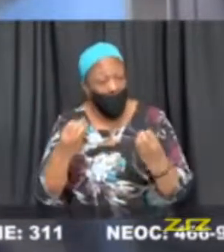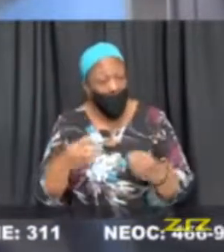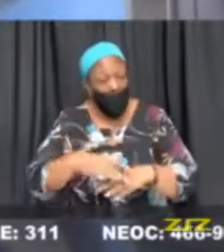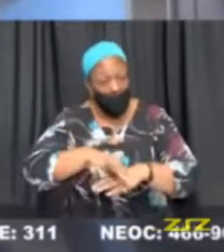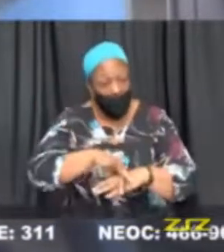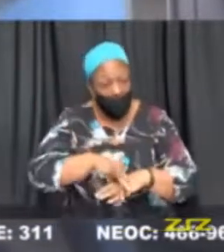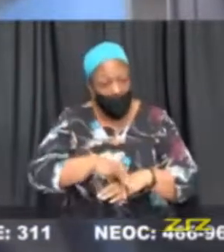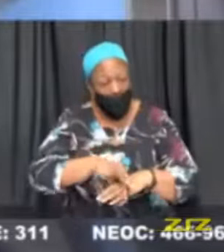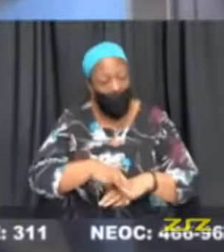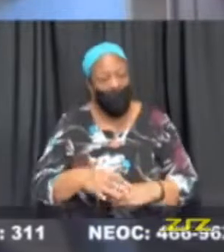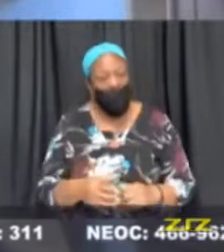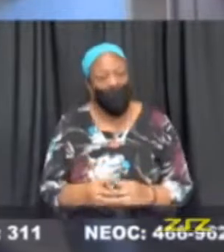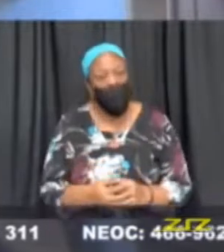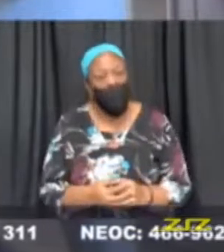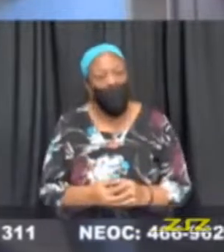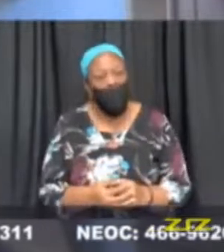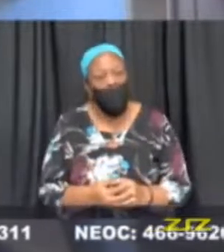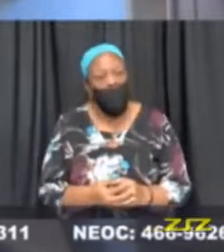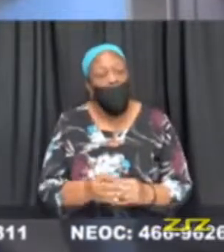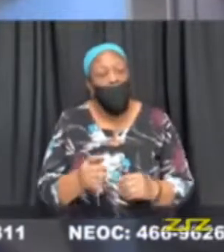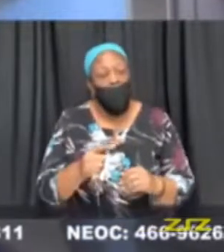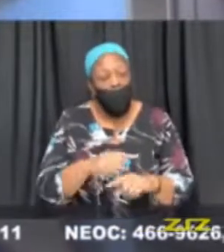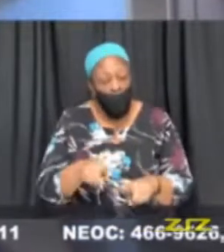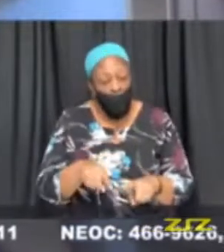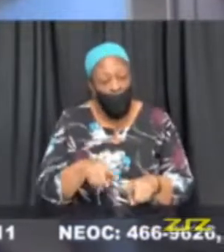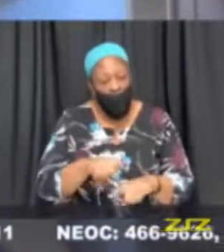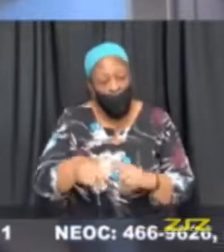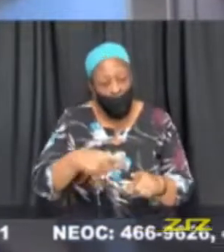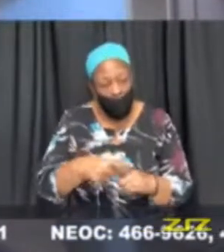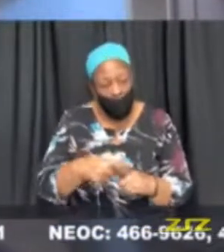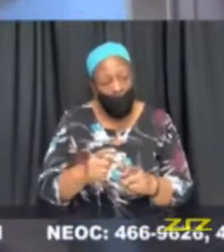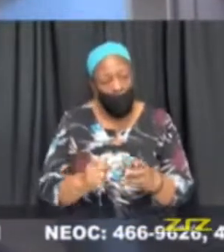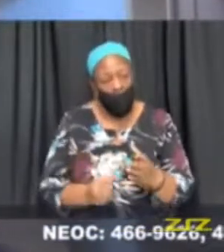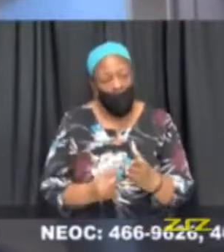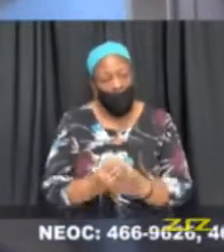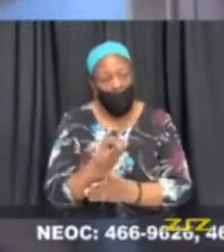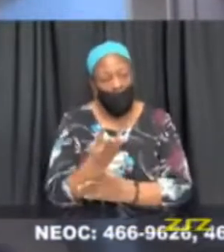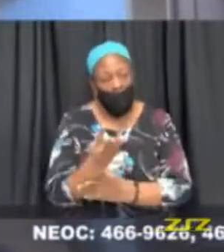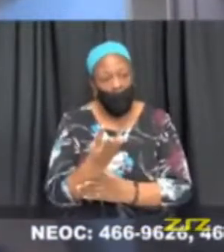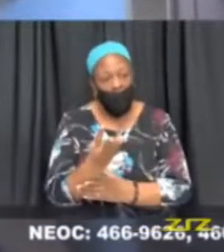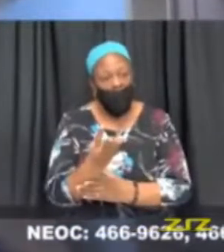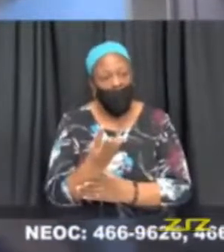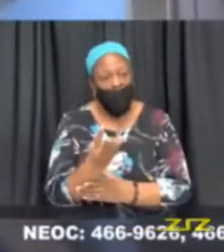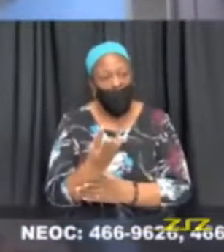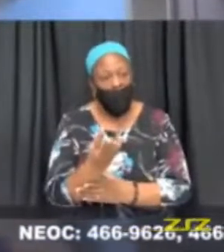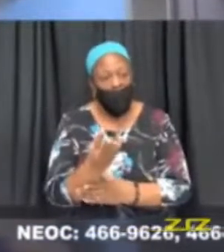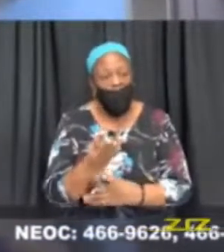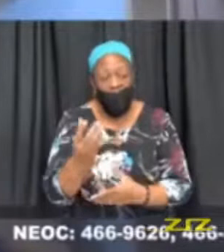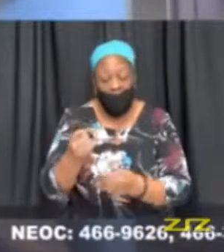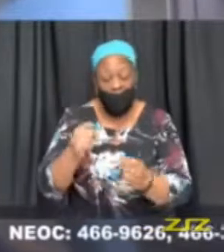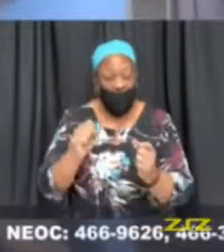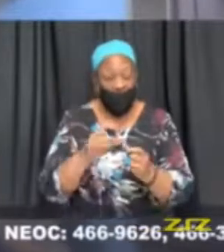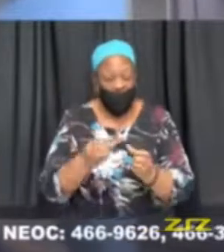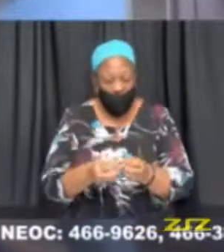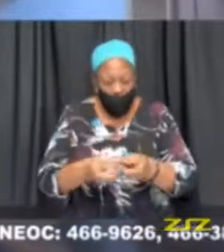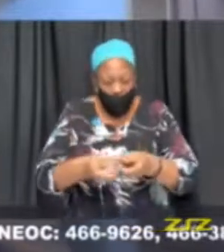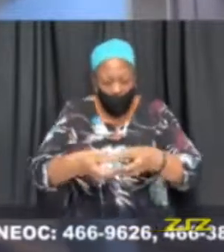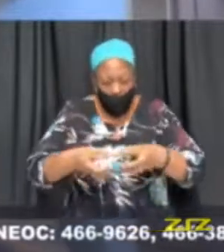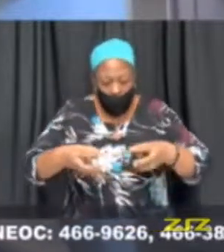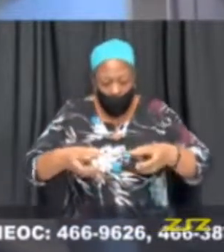that a volcano is live, is the deformation, as he mentioned, and this is the swelling, because as